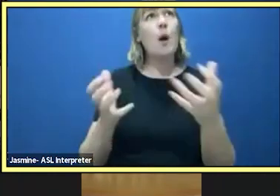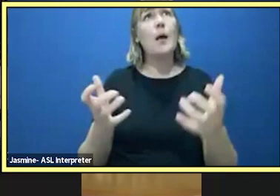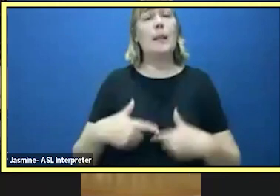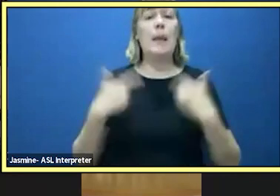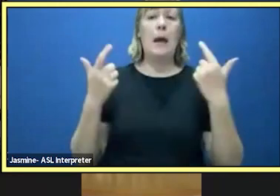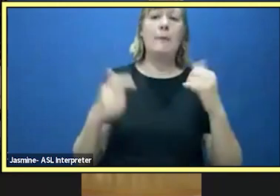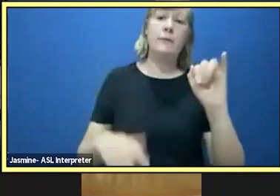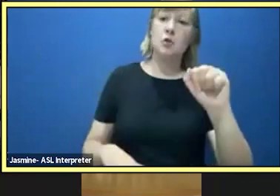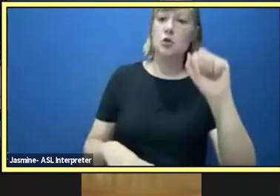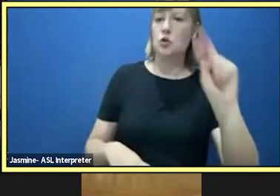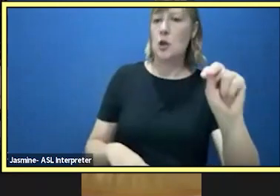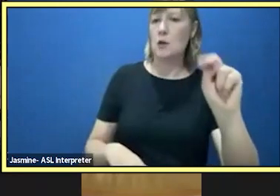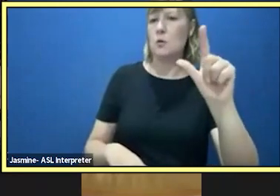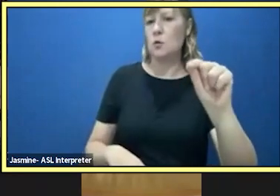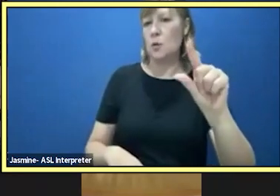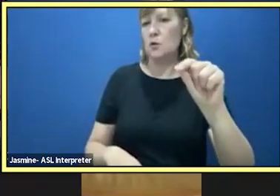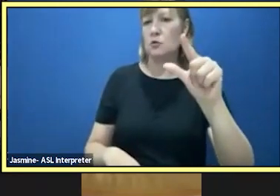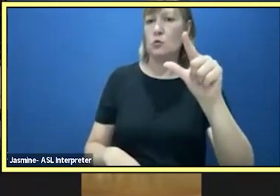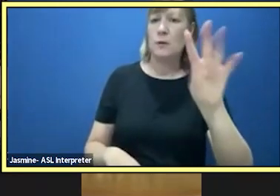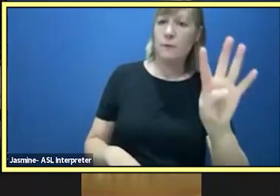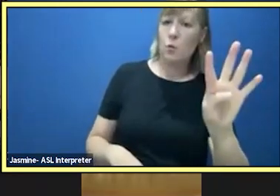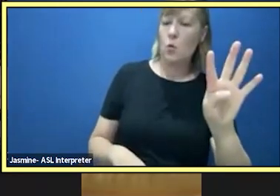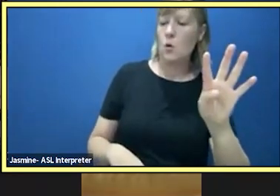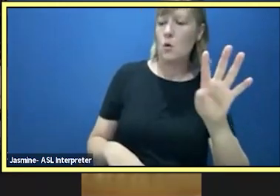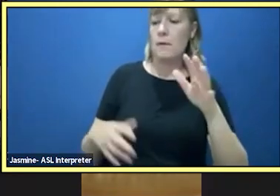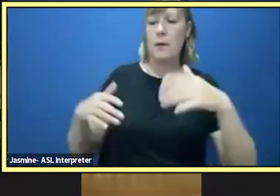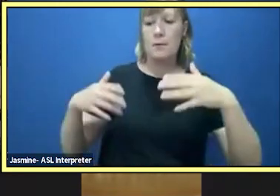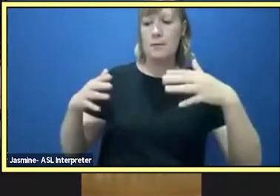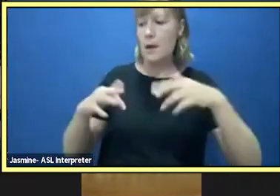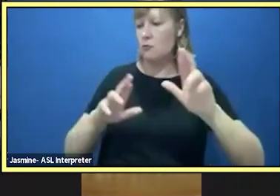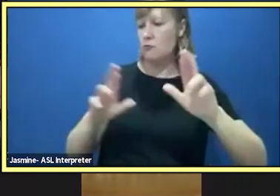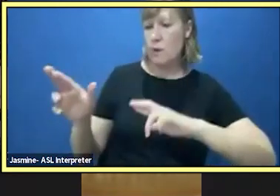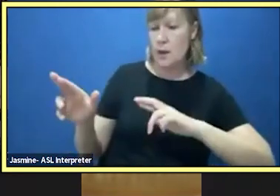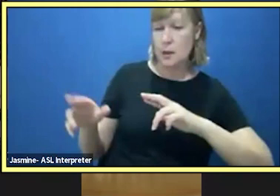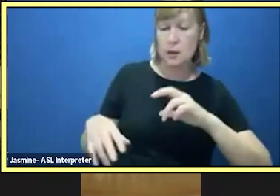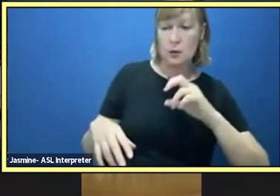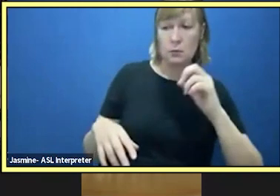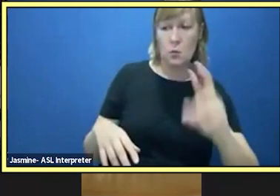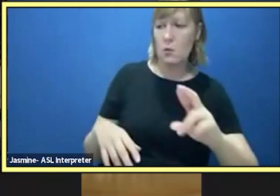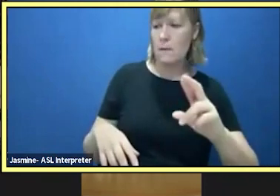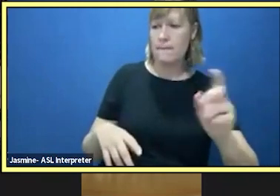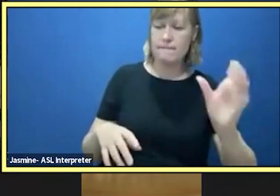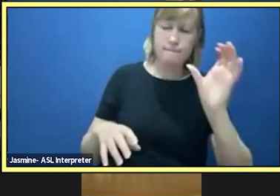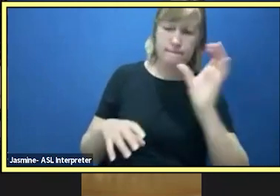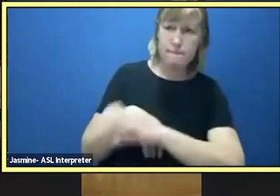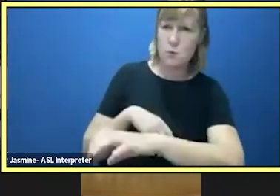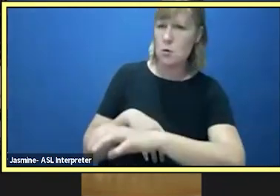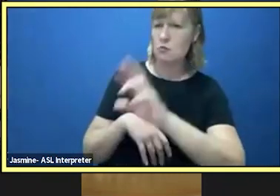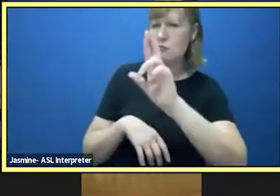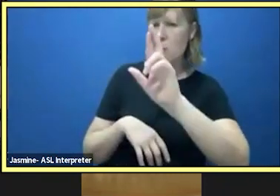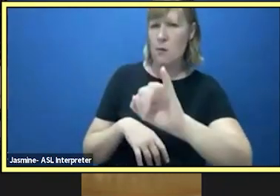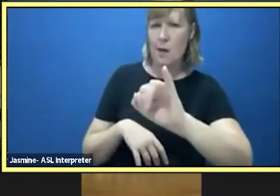at that, or is this a time crunch? Like this has to be turned over in the state of Rhode Island by XYZ